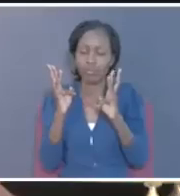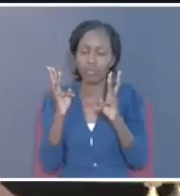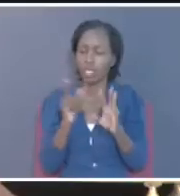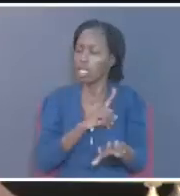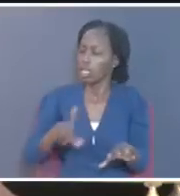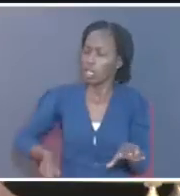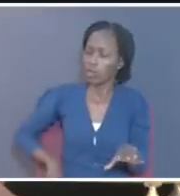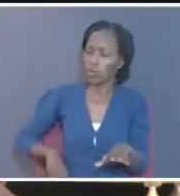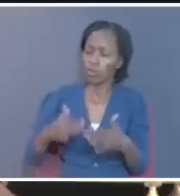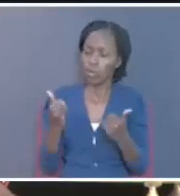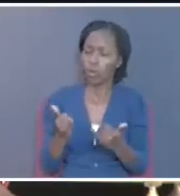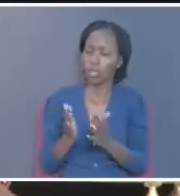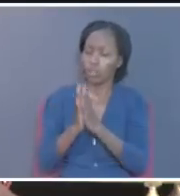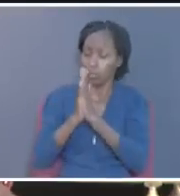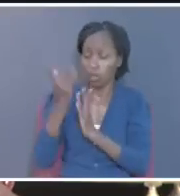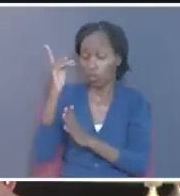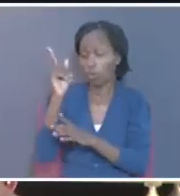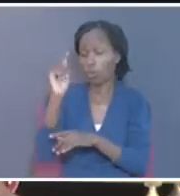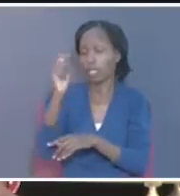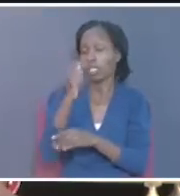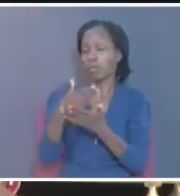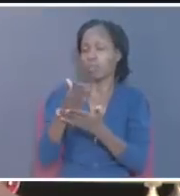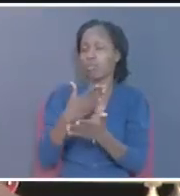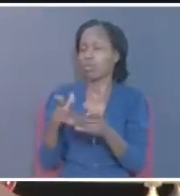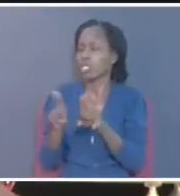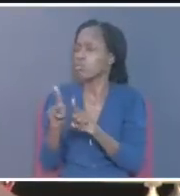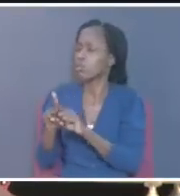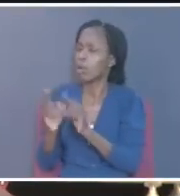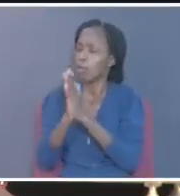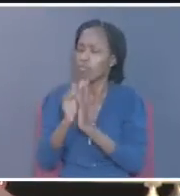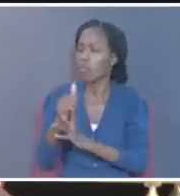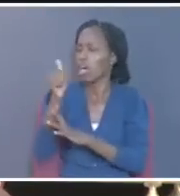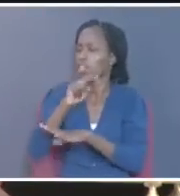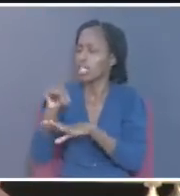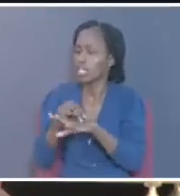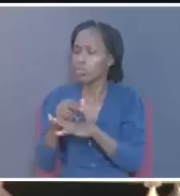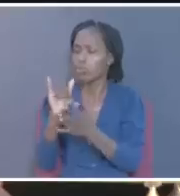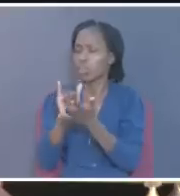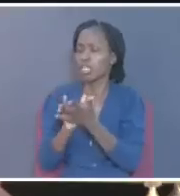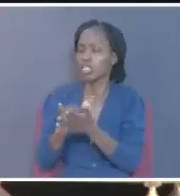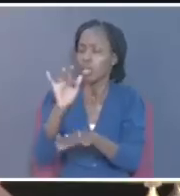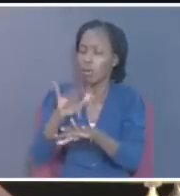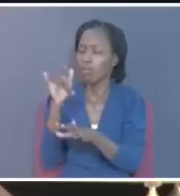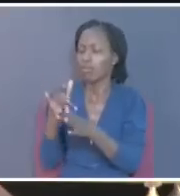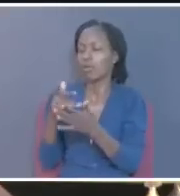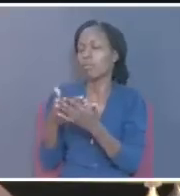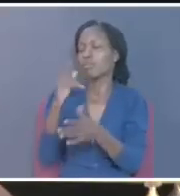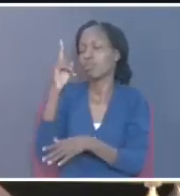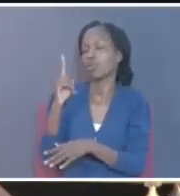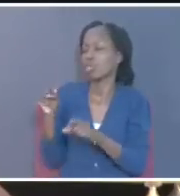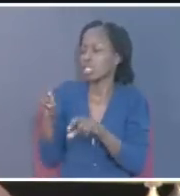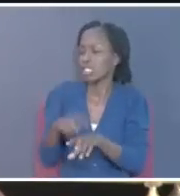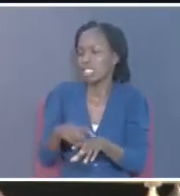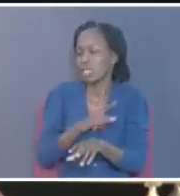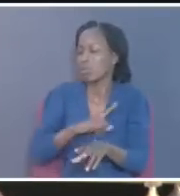Lord, even as we bring Kenya before you, we bring the other nations that have also been affected before you. A time like